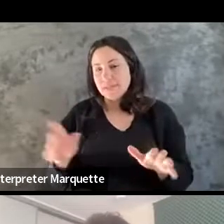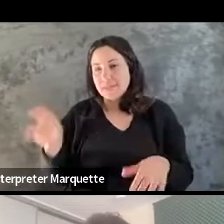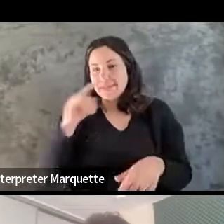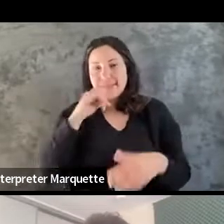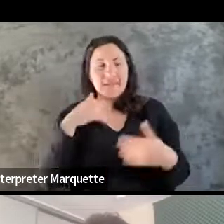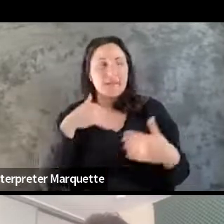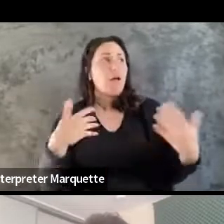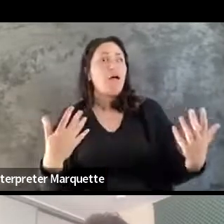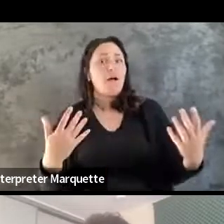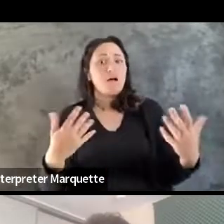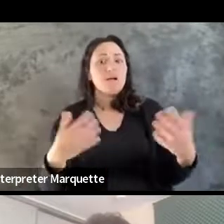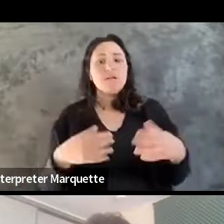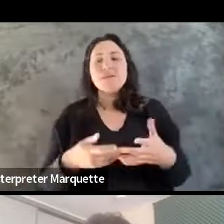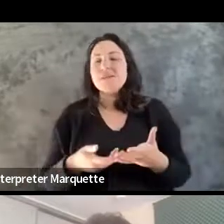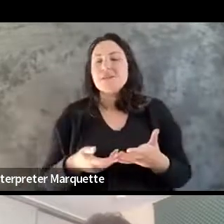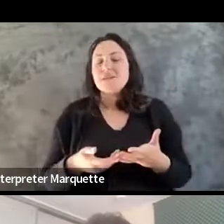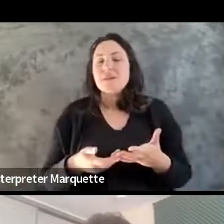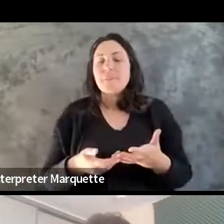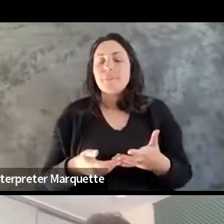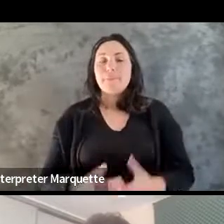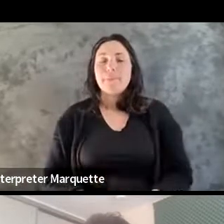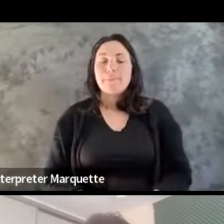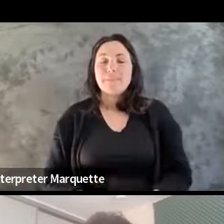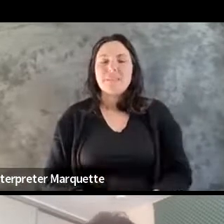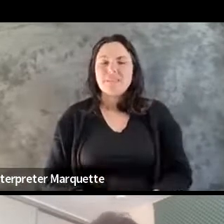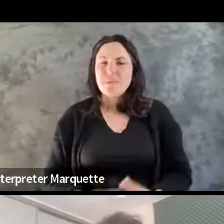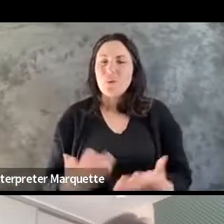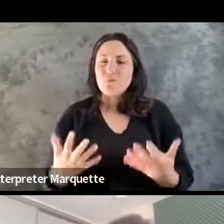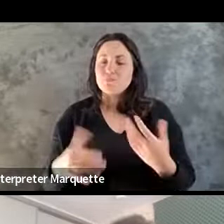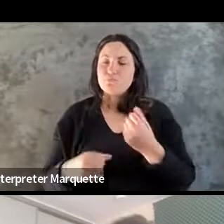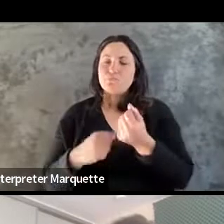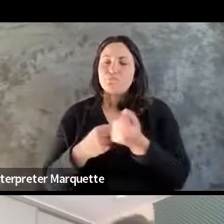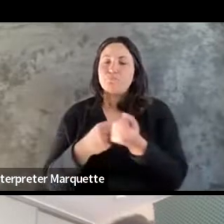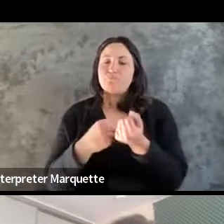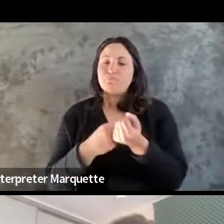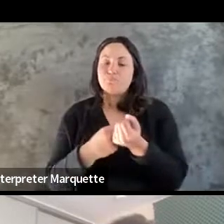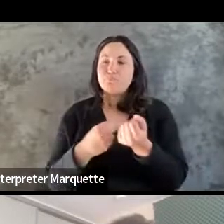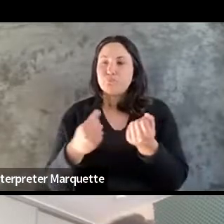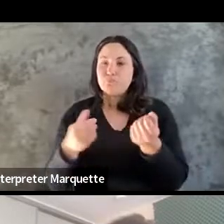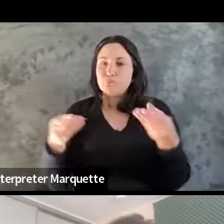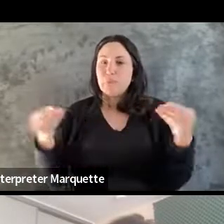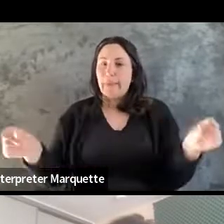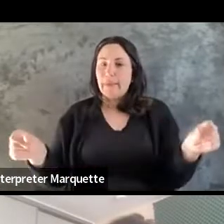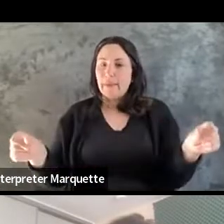So we wanted to support this as best we could. Unfortunately,